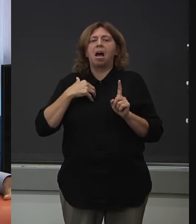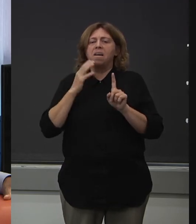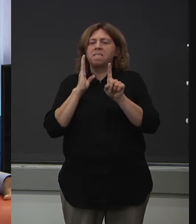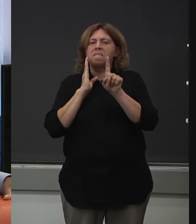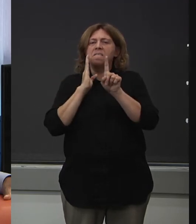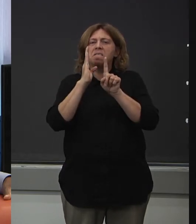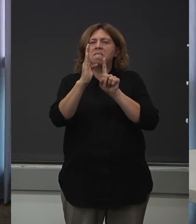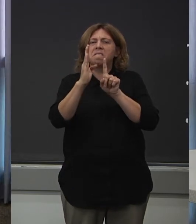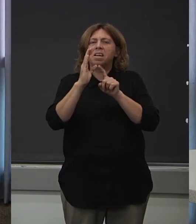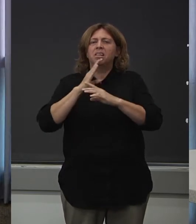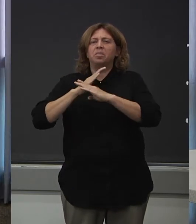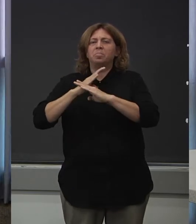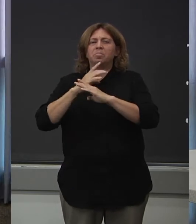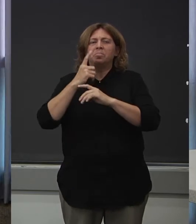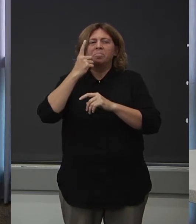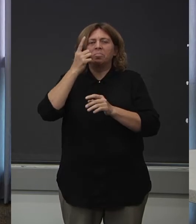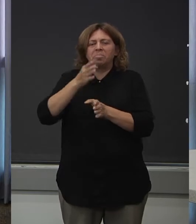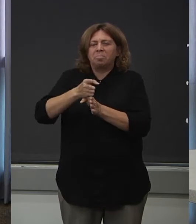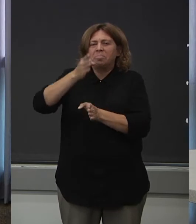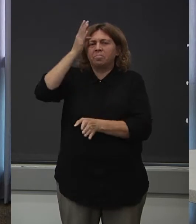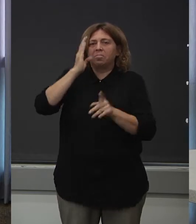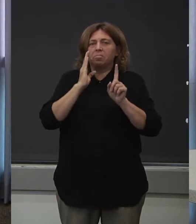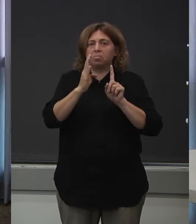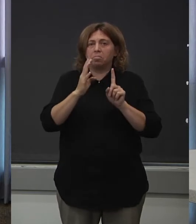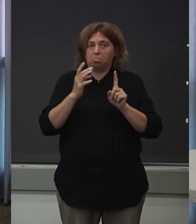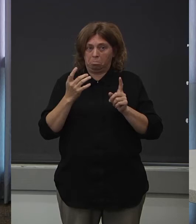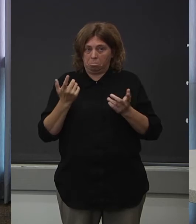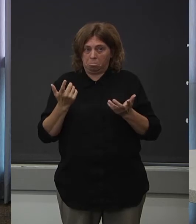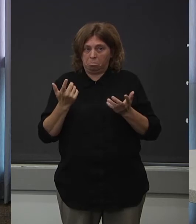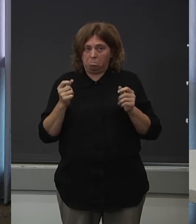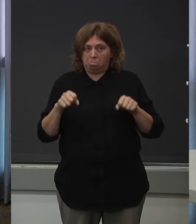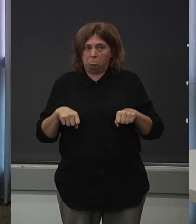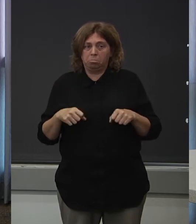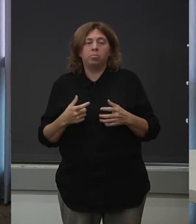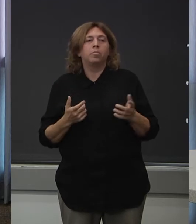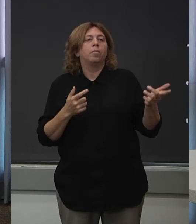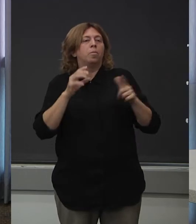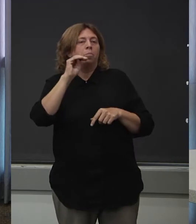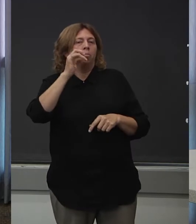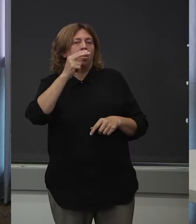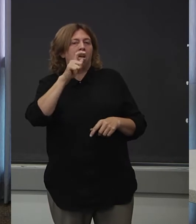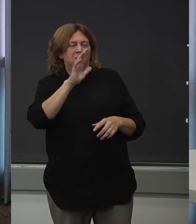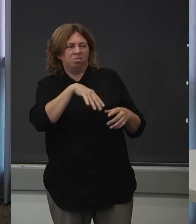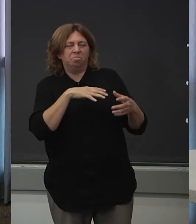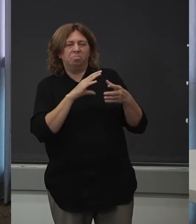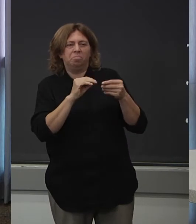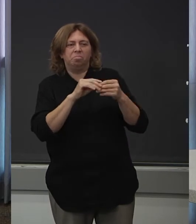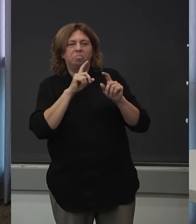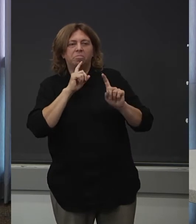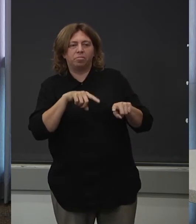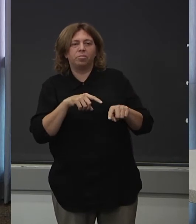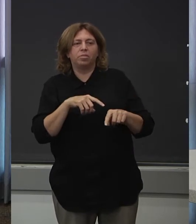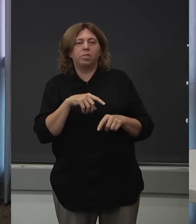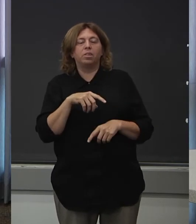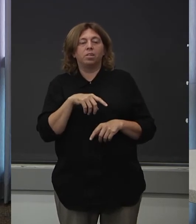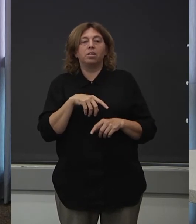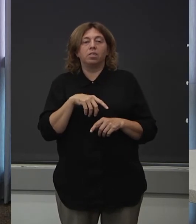Would you like to take that? So I'll take that one. That's actually been the subject of a lot of ongoing discussion.